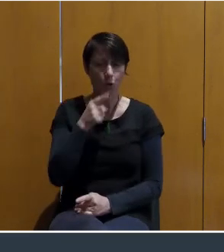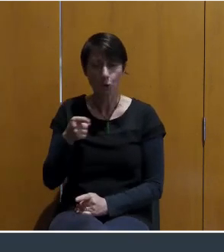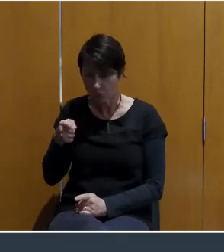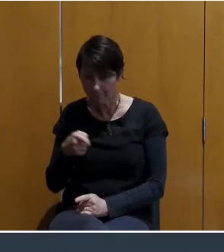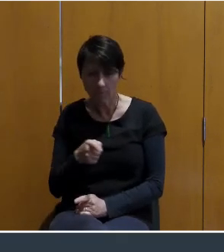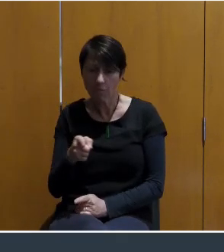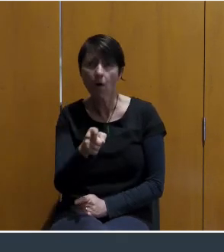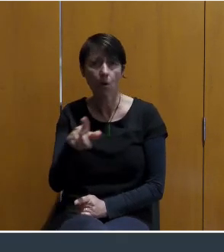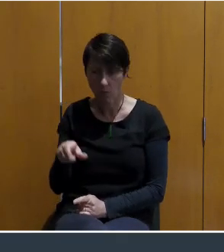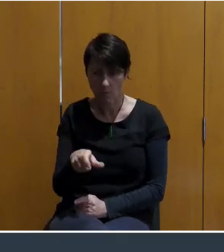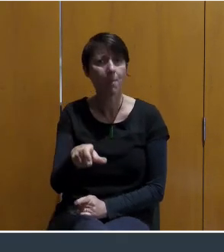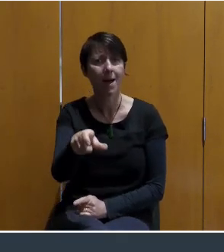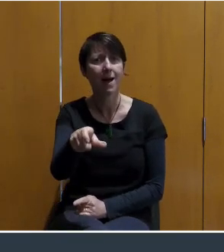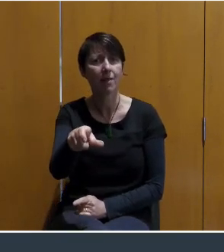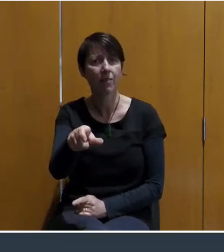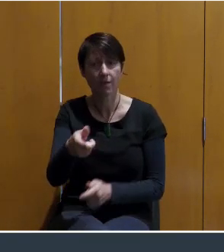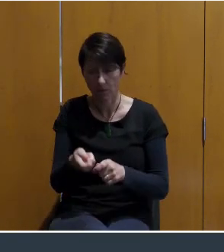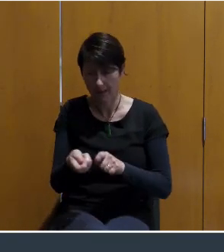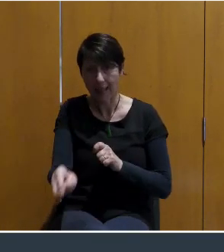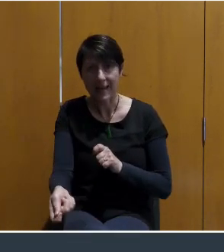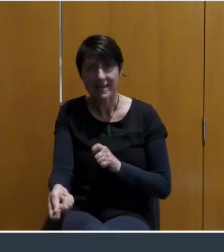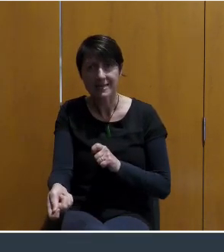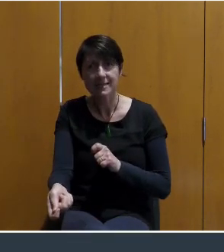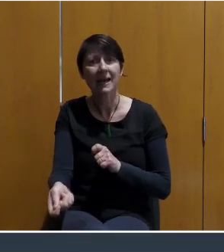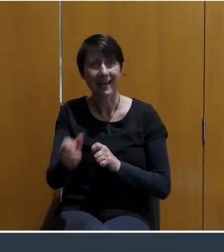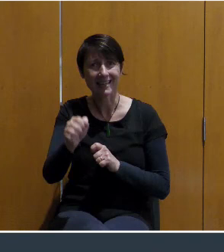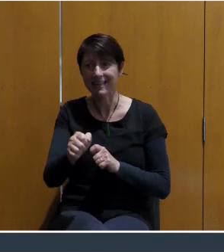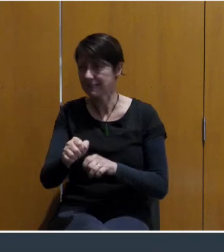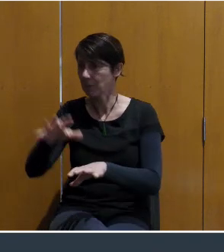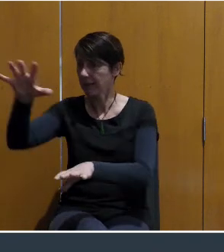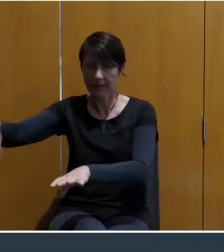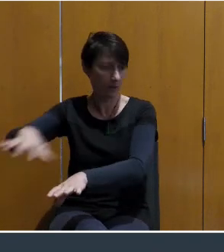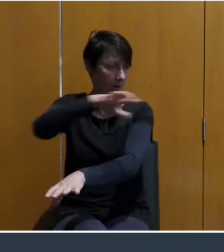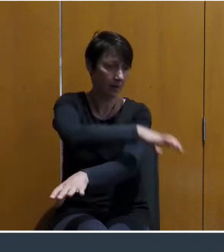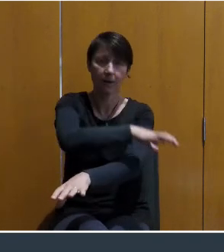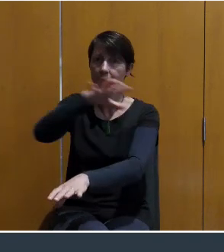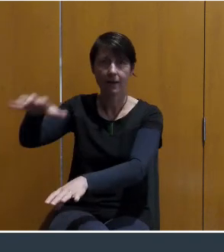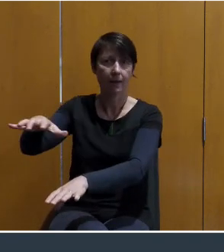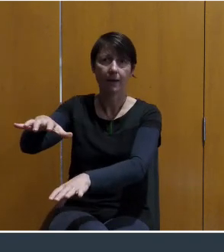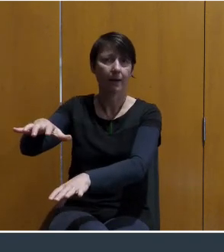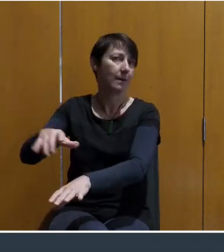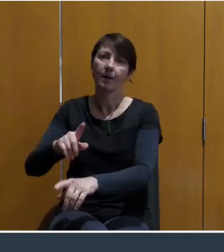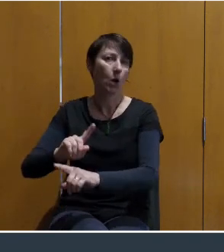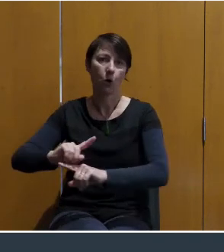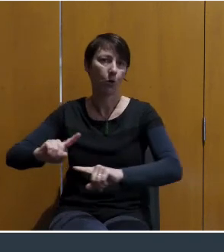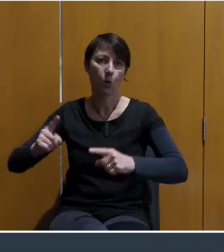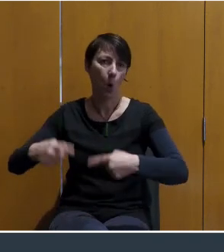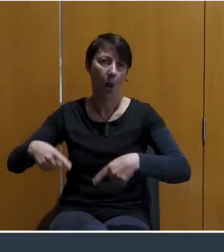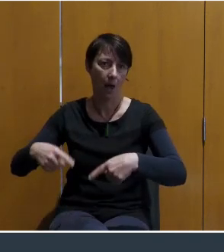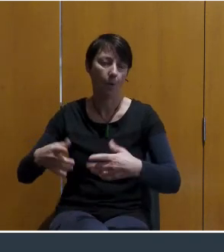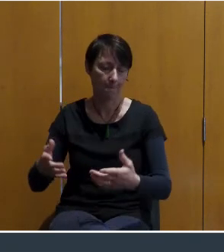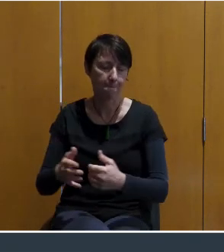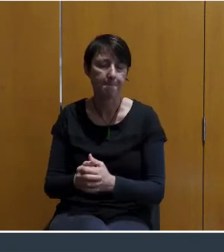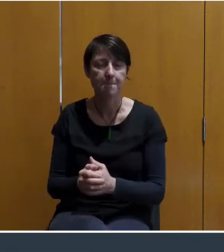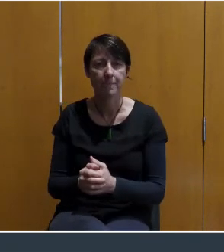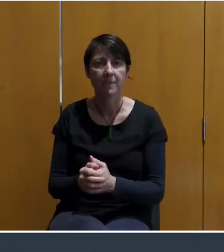in place to say that it's a prohibited area. But I think the natural landscape itself lends